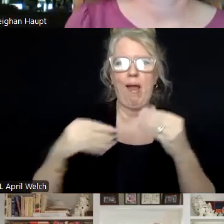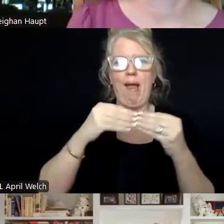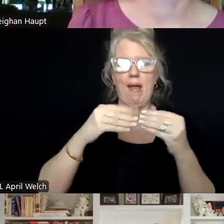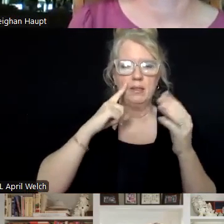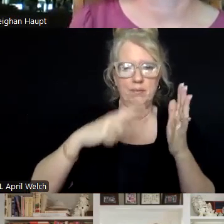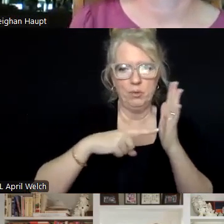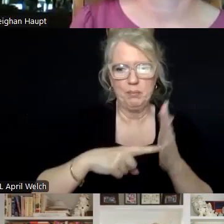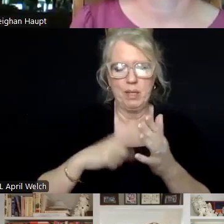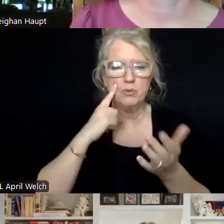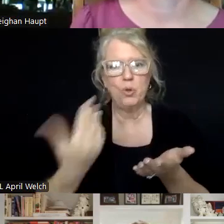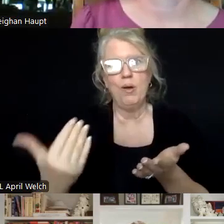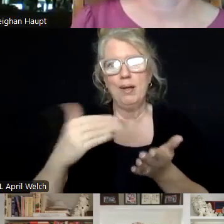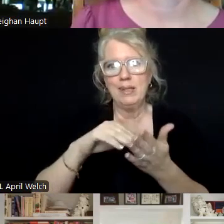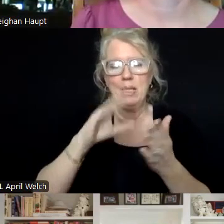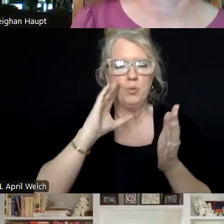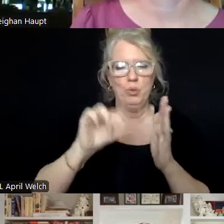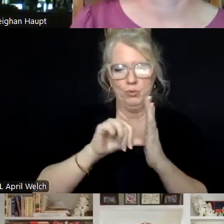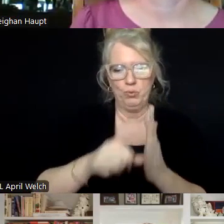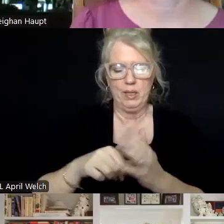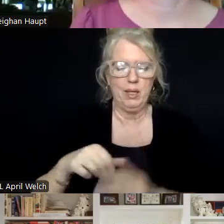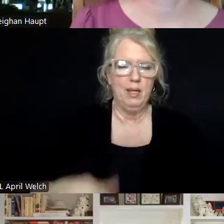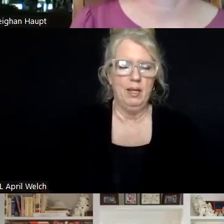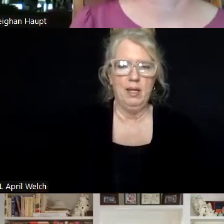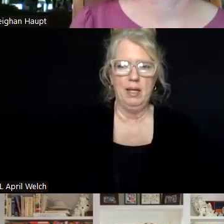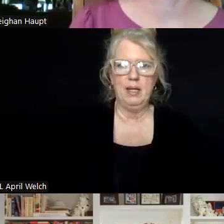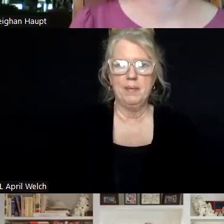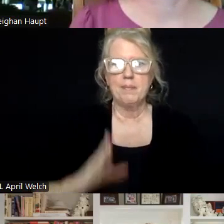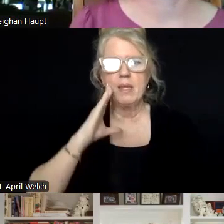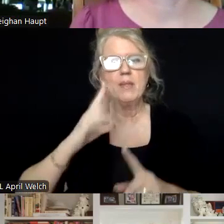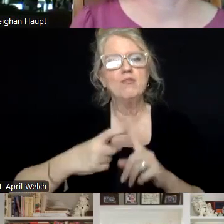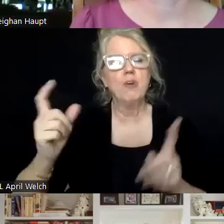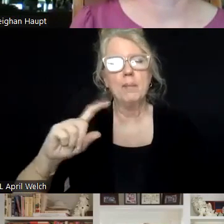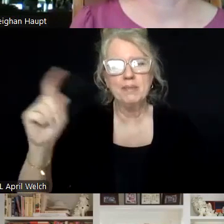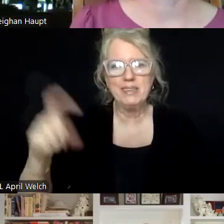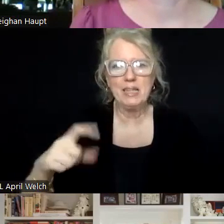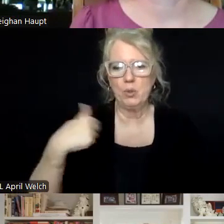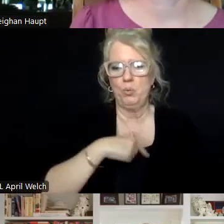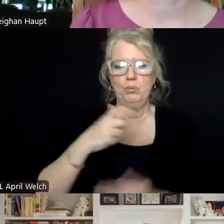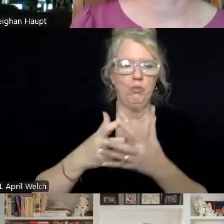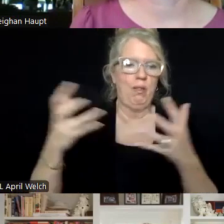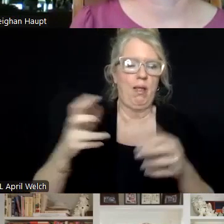it just really reiterates. So Meadows works, we're based out of Texas. We do a lot of work all